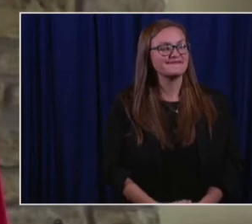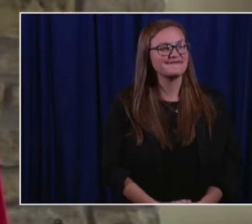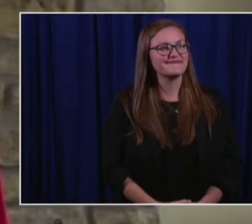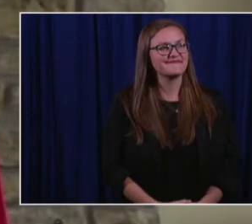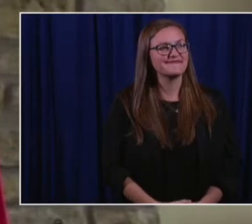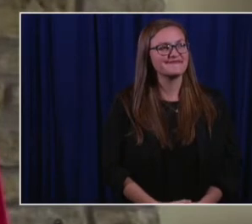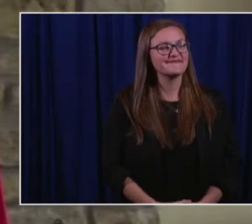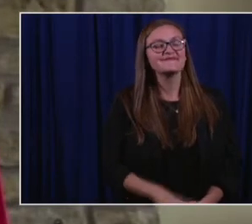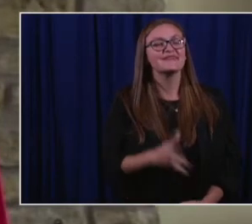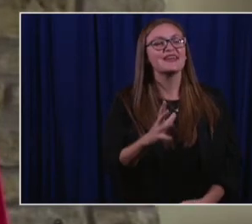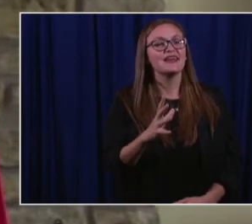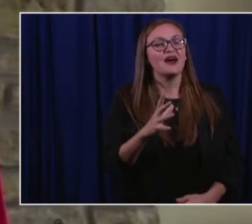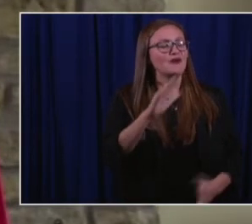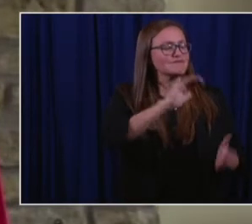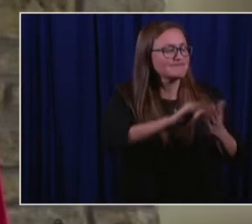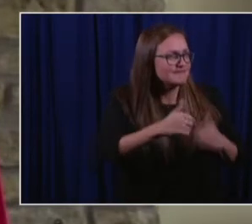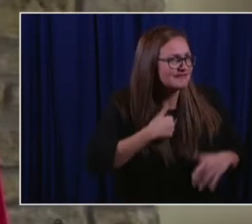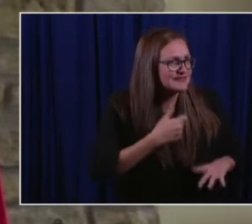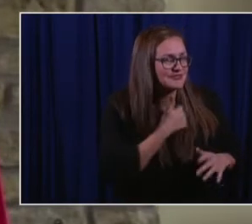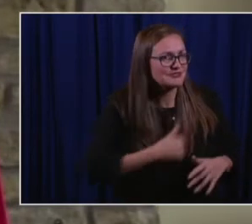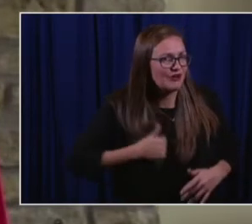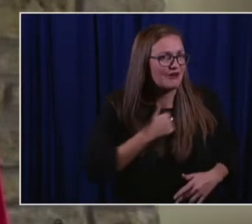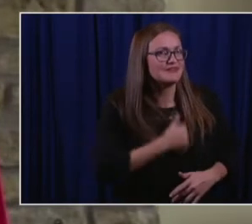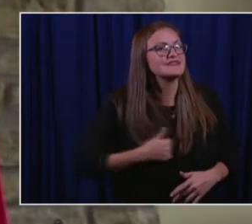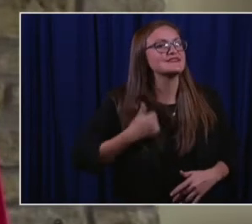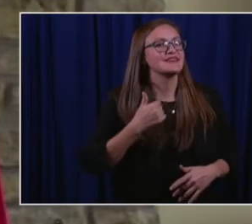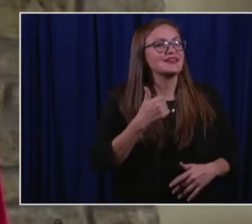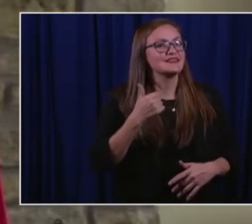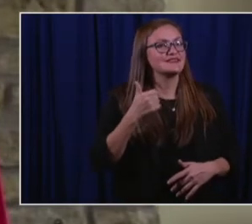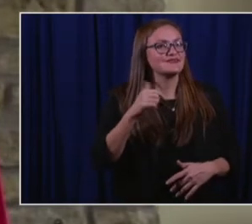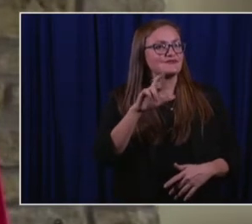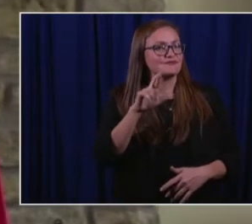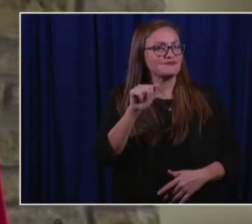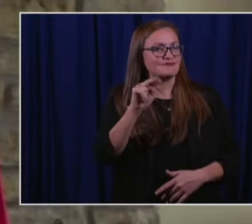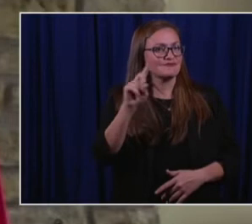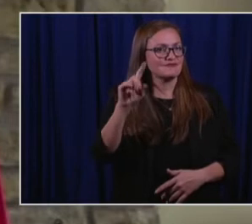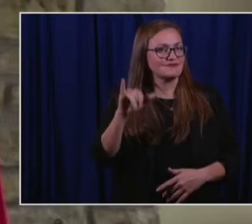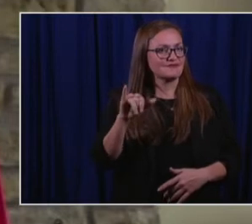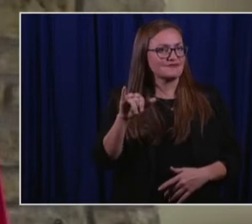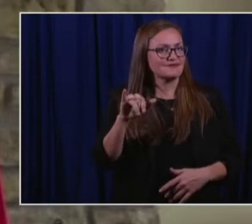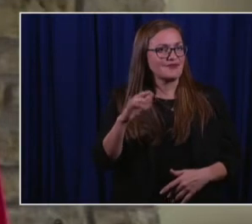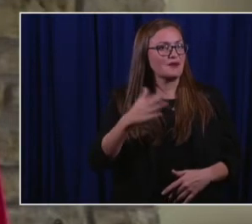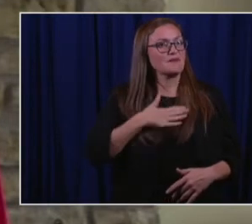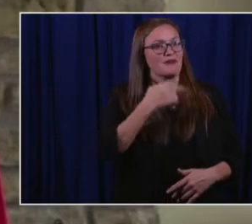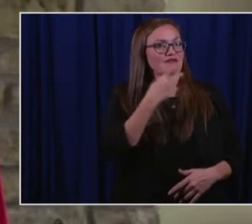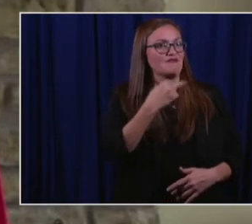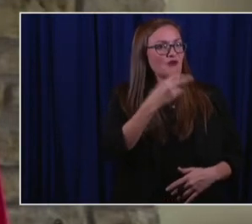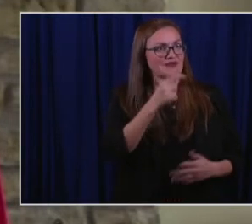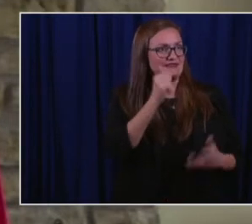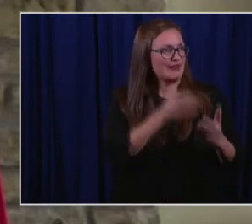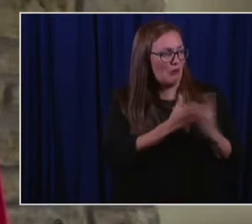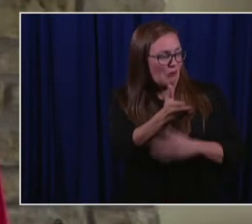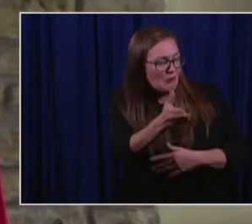Pardon me, had trouble unmuting there until authorized by Mr. Tierney. There you go. Good afternoon,